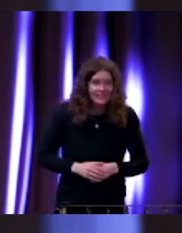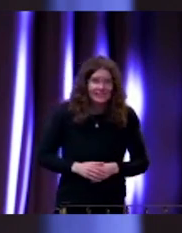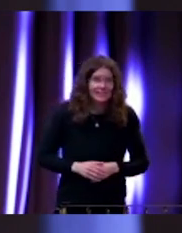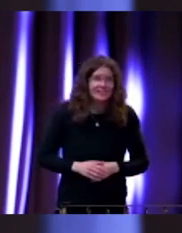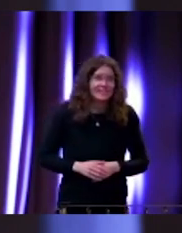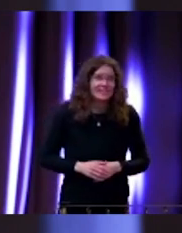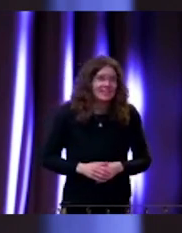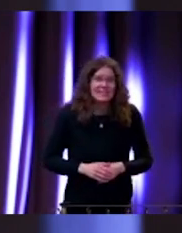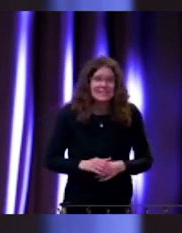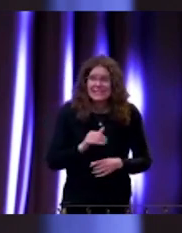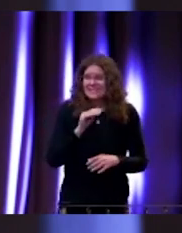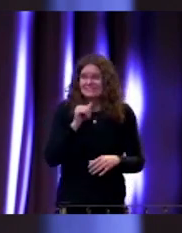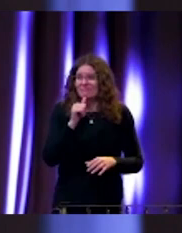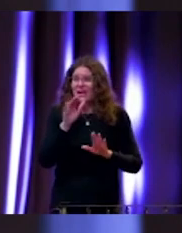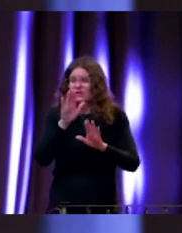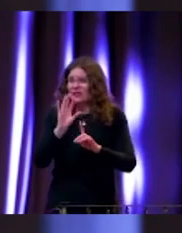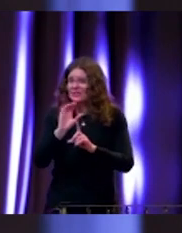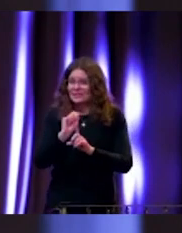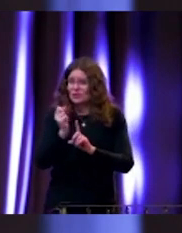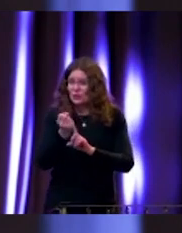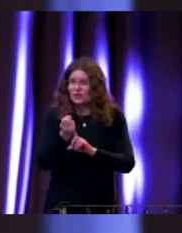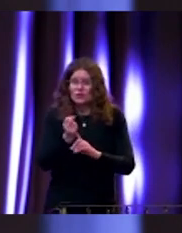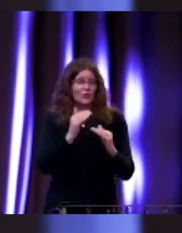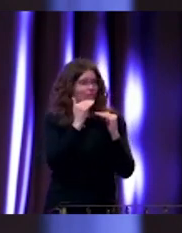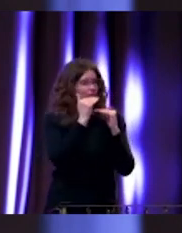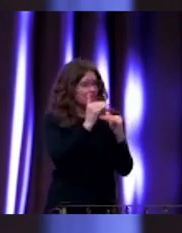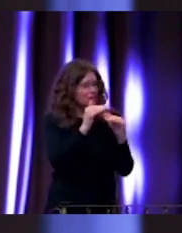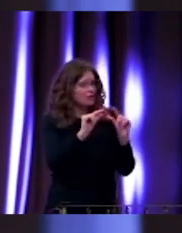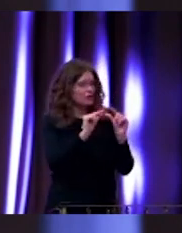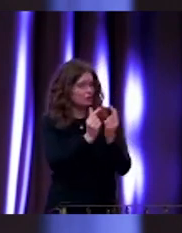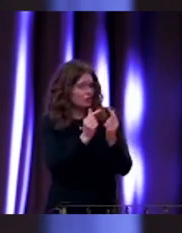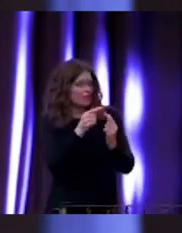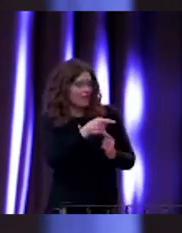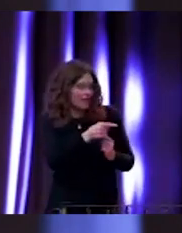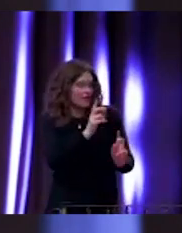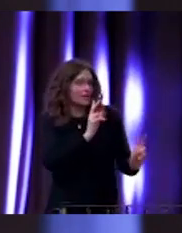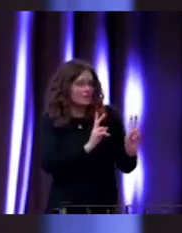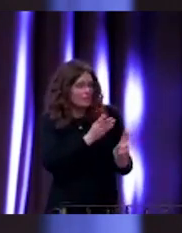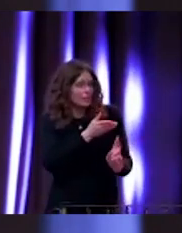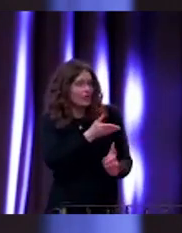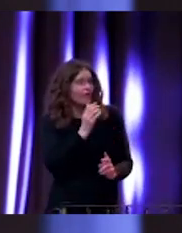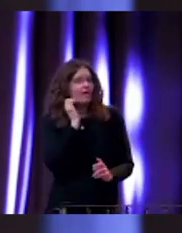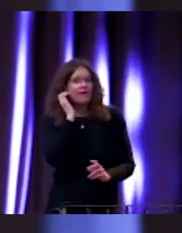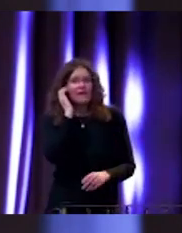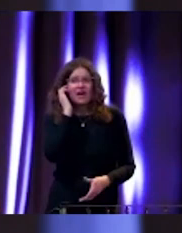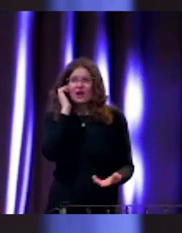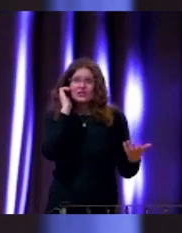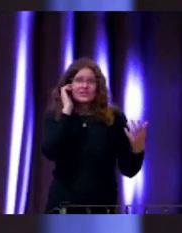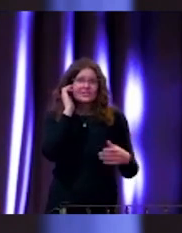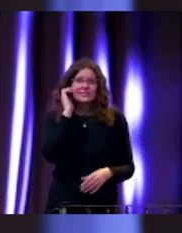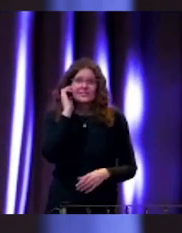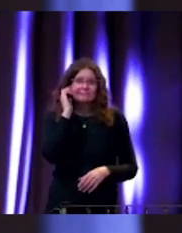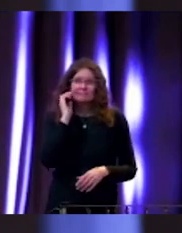having to compete, right? We're trying to address these things. We hear the feedback, we hear the concerns, and we're always trying to learn. And that's why